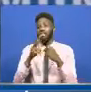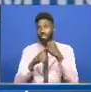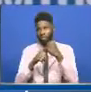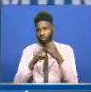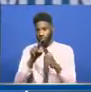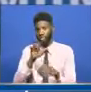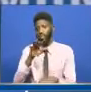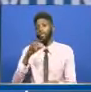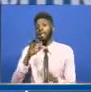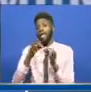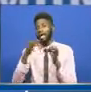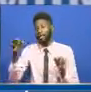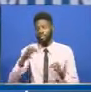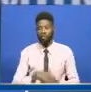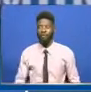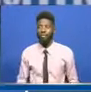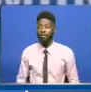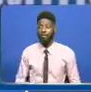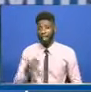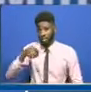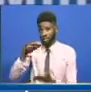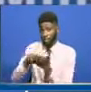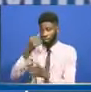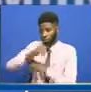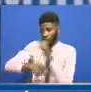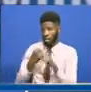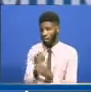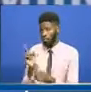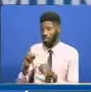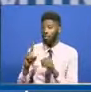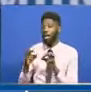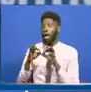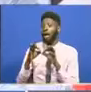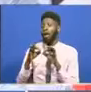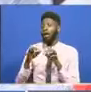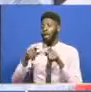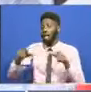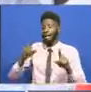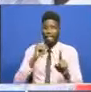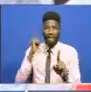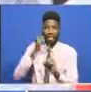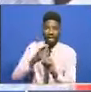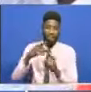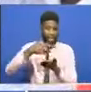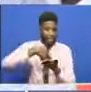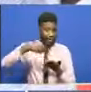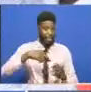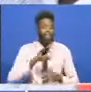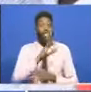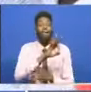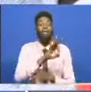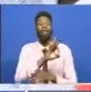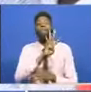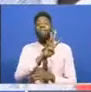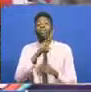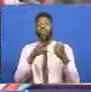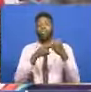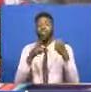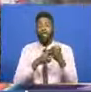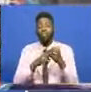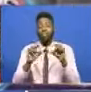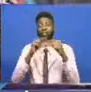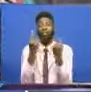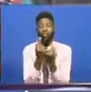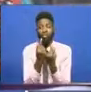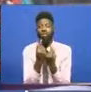respectively. This financial year, the Ministry of Lands intends to implement a registration of 347 group ranches and